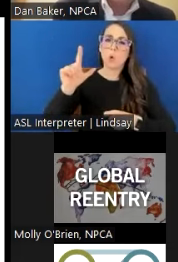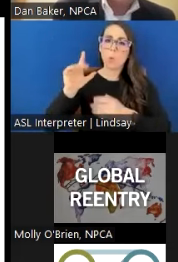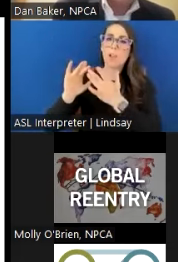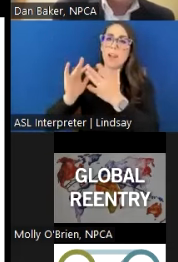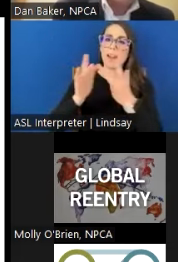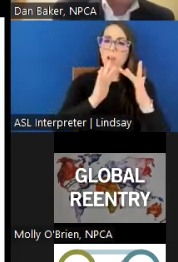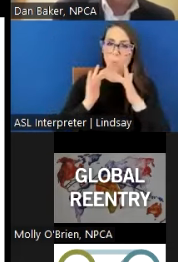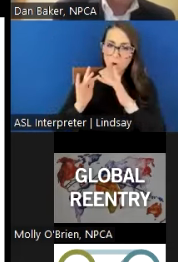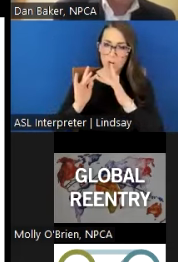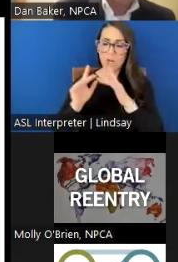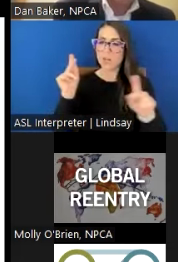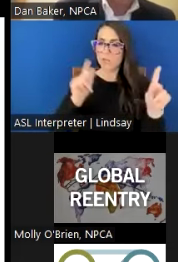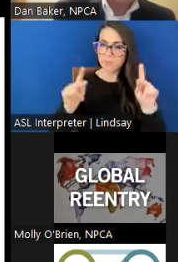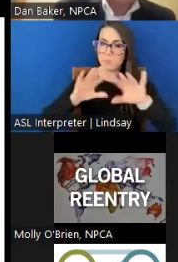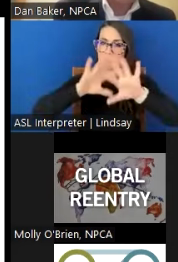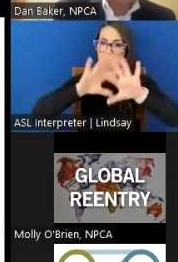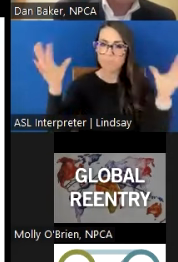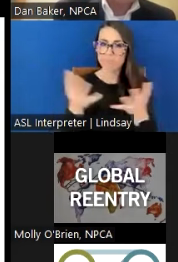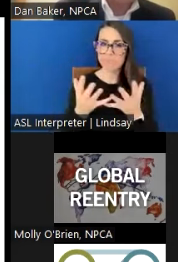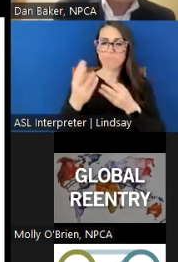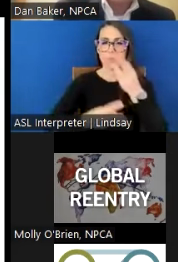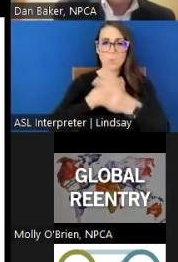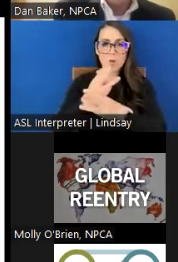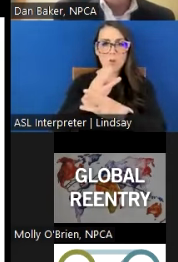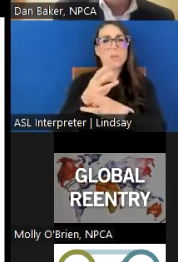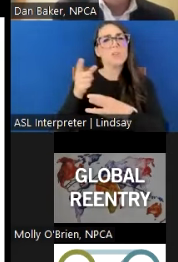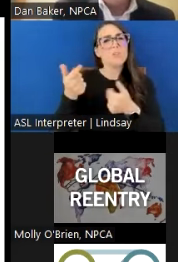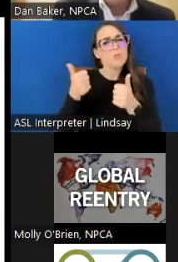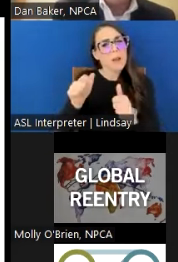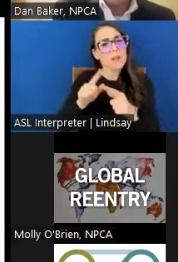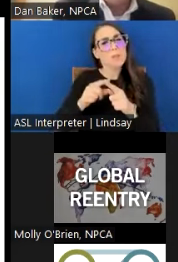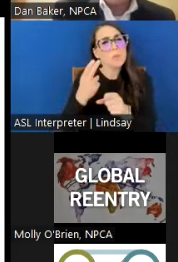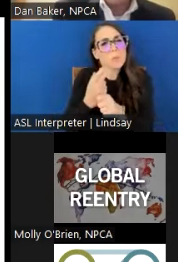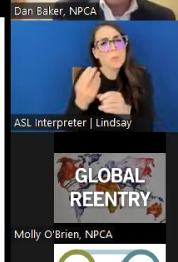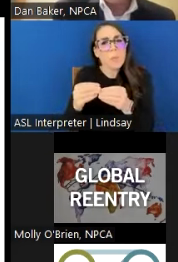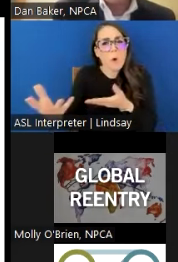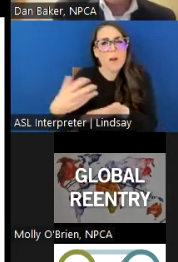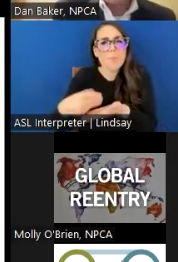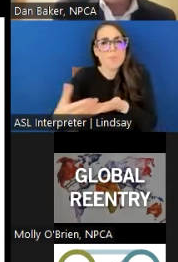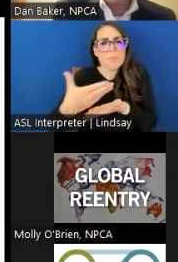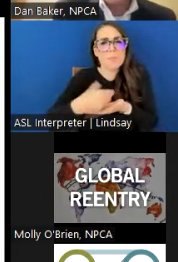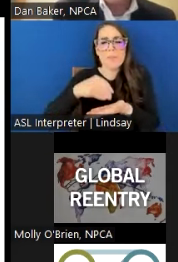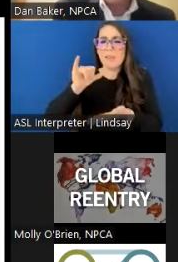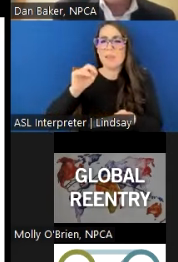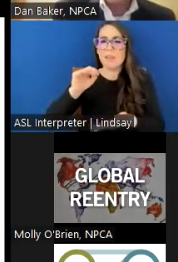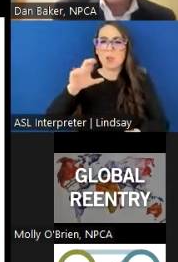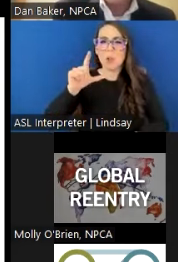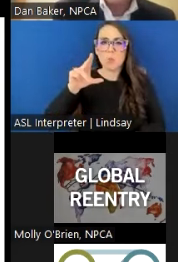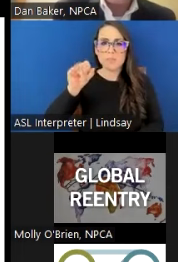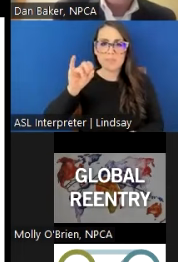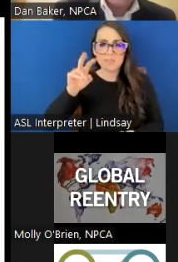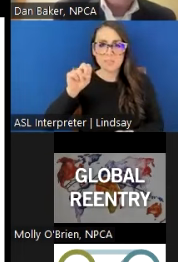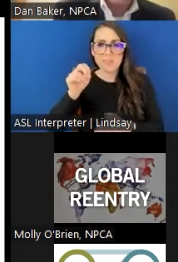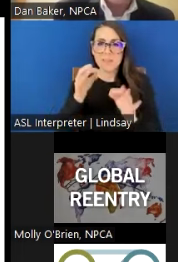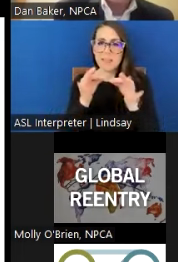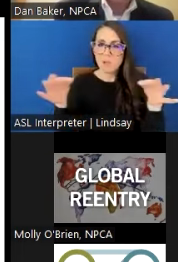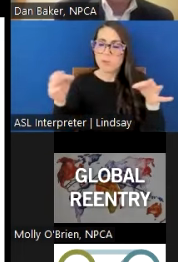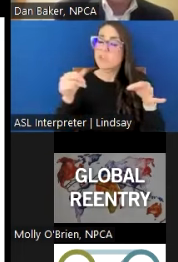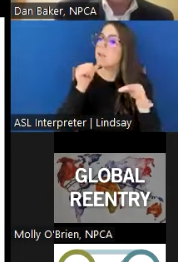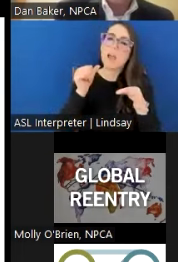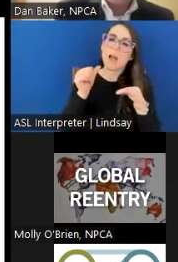first time, have been using very inclusive language to include not just volunteers and